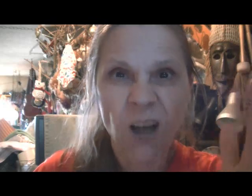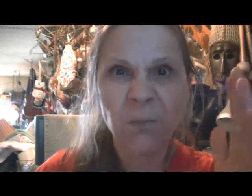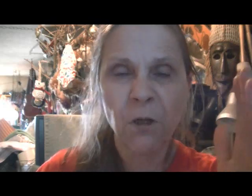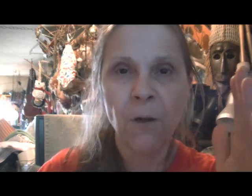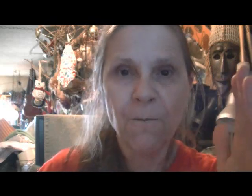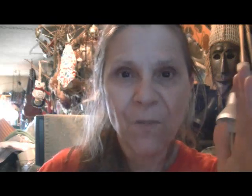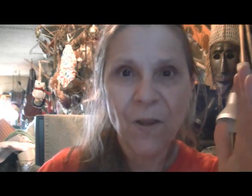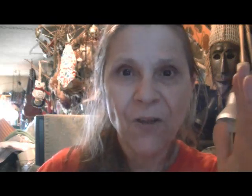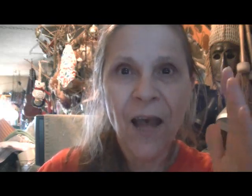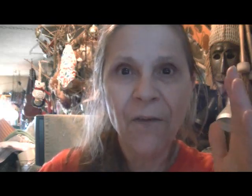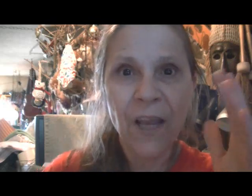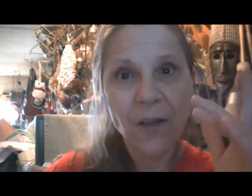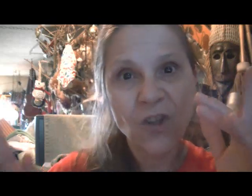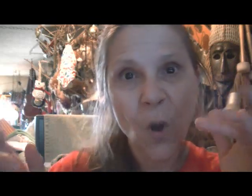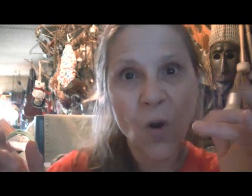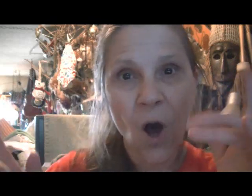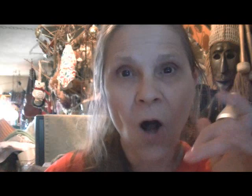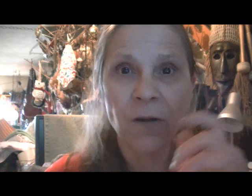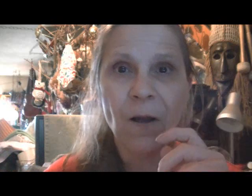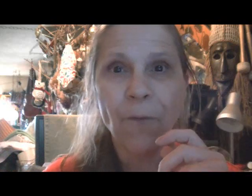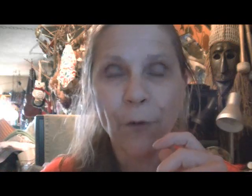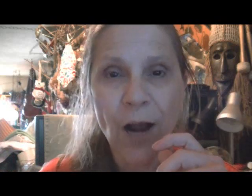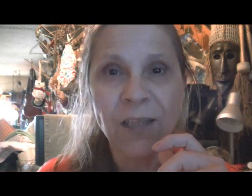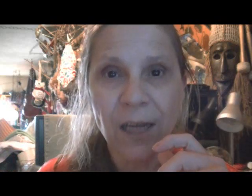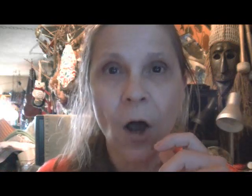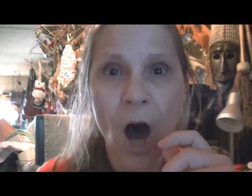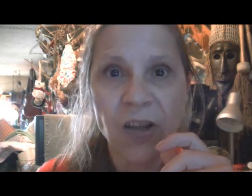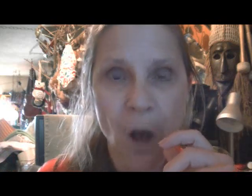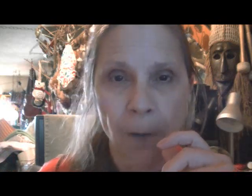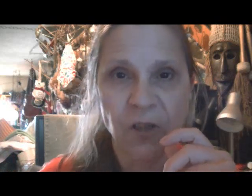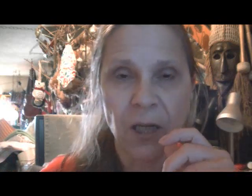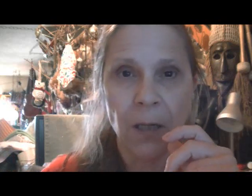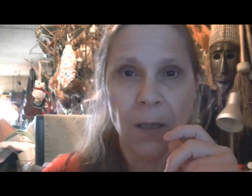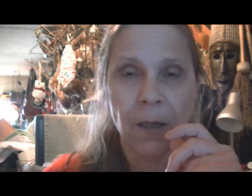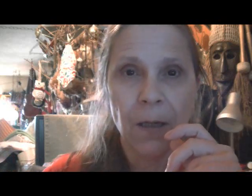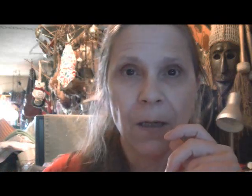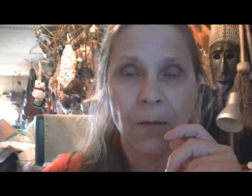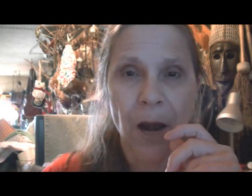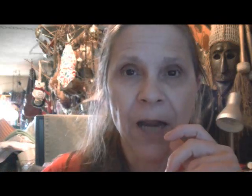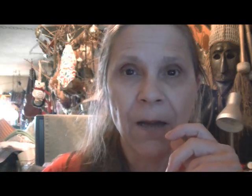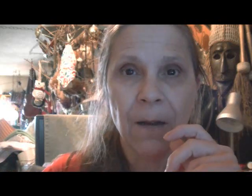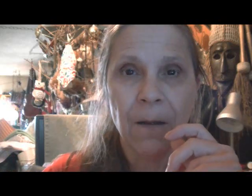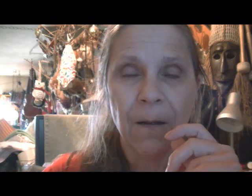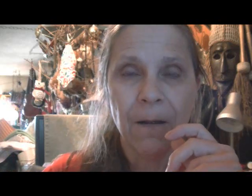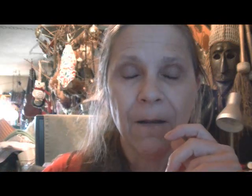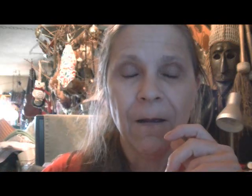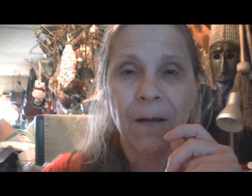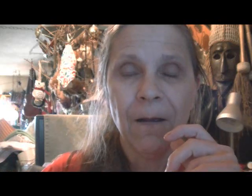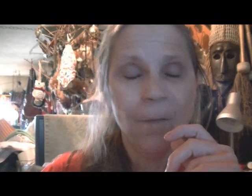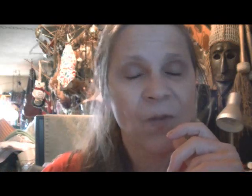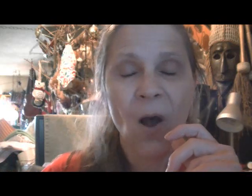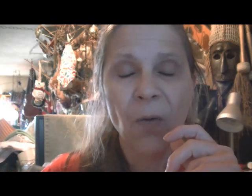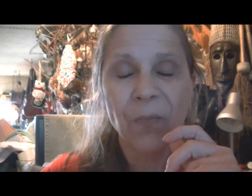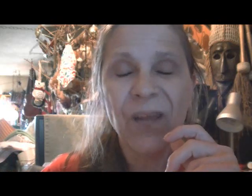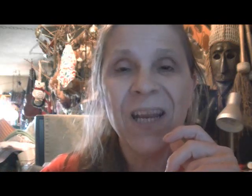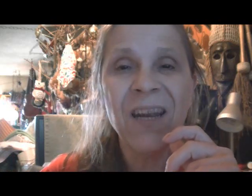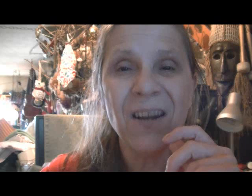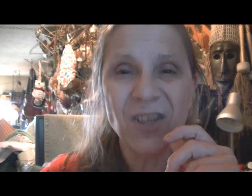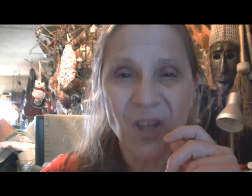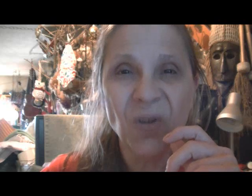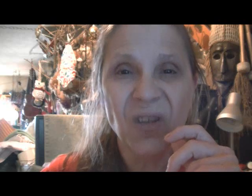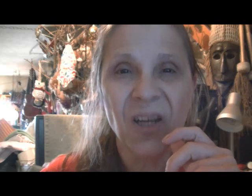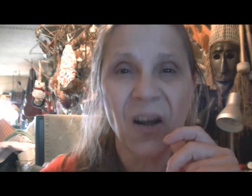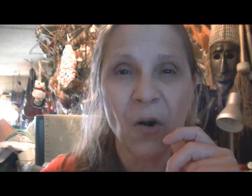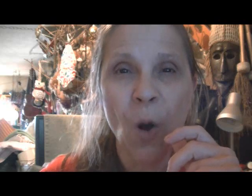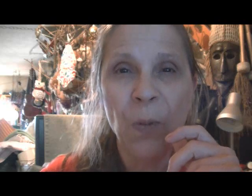Abbotsford Hospital to have a so-called forensic autopsy, Right? No, they needed